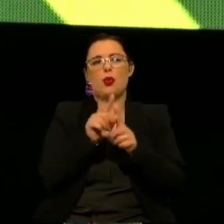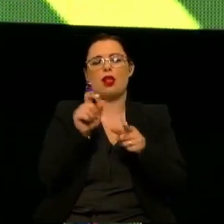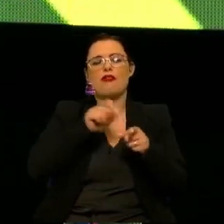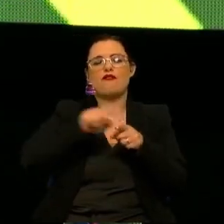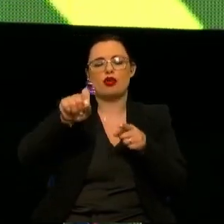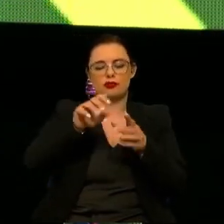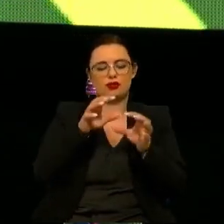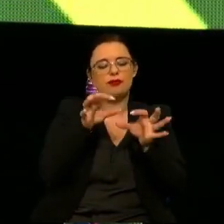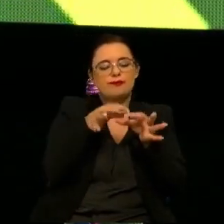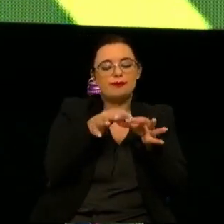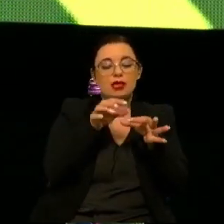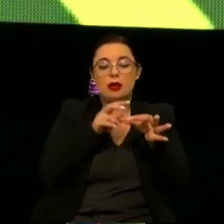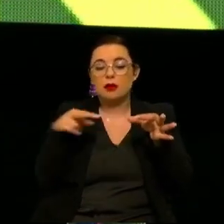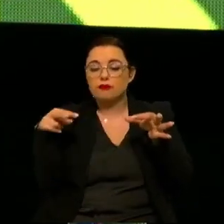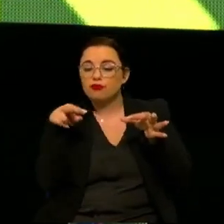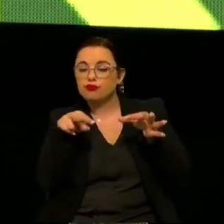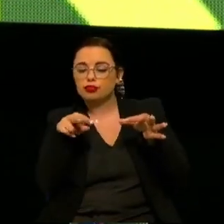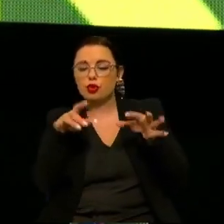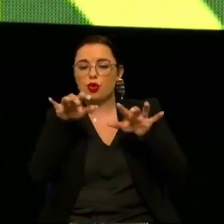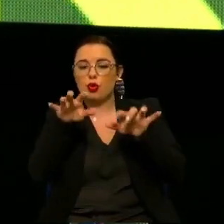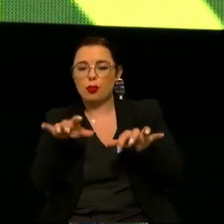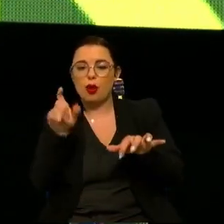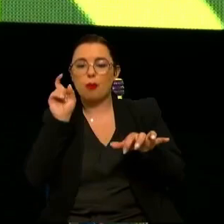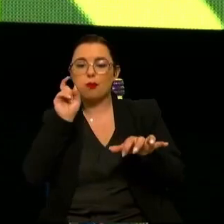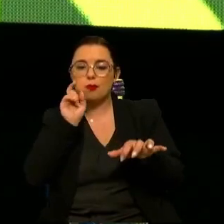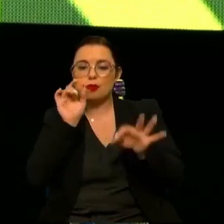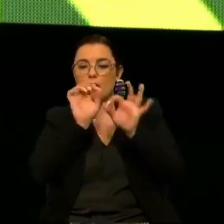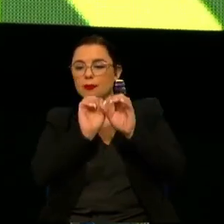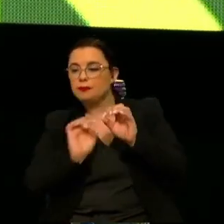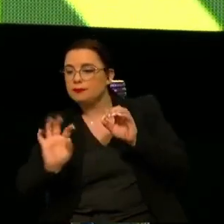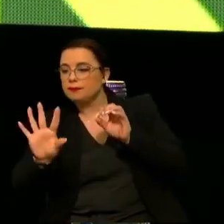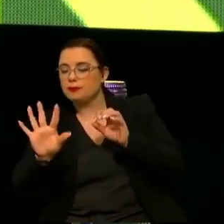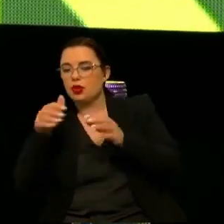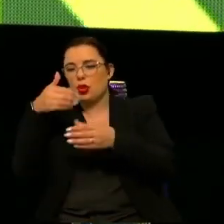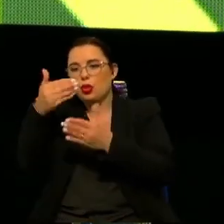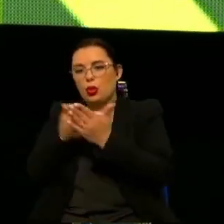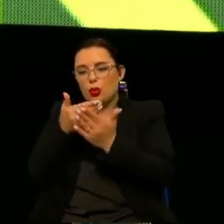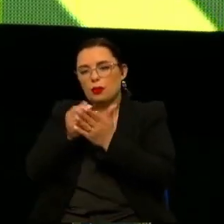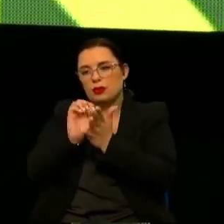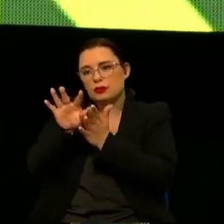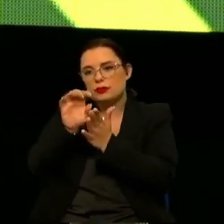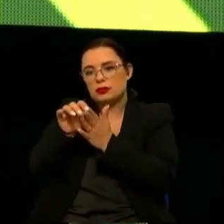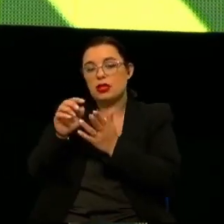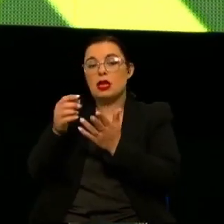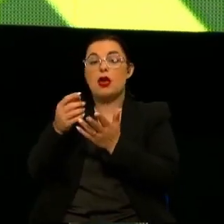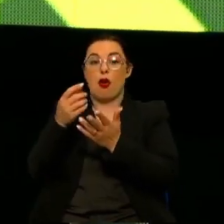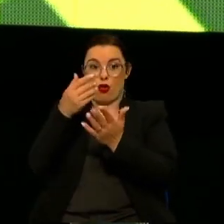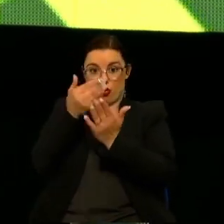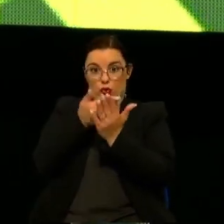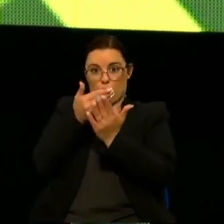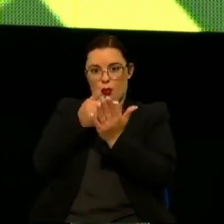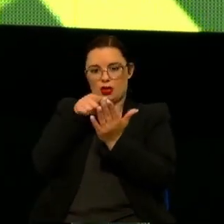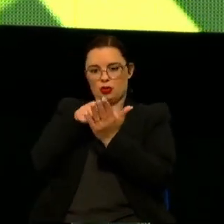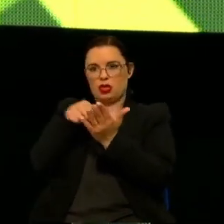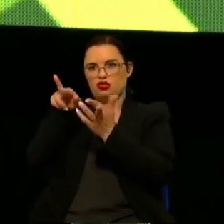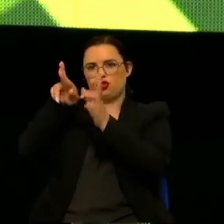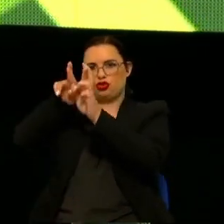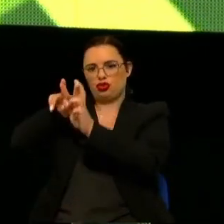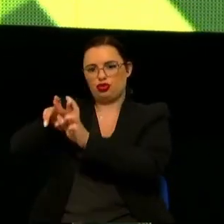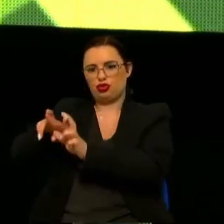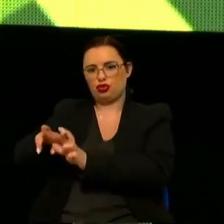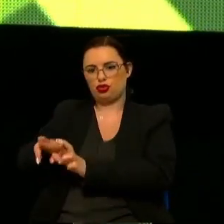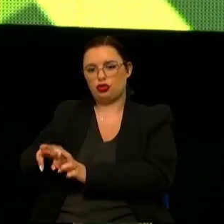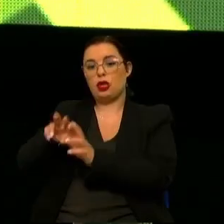a matchbox connected to a secure computer, a file encrypted, and it